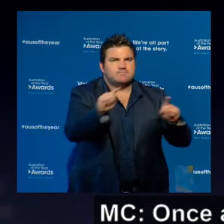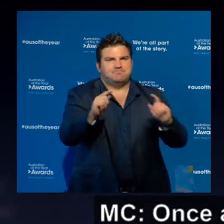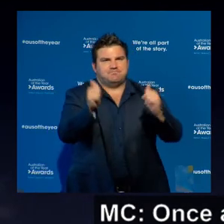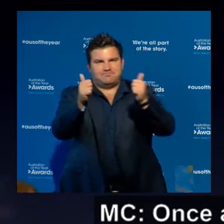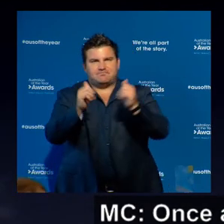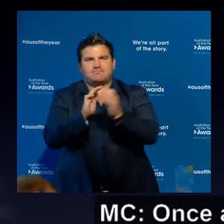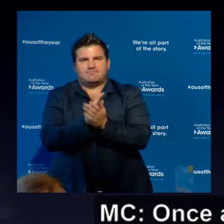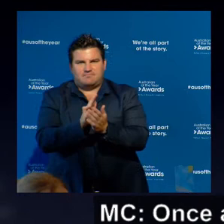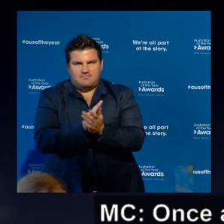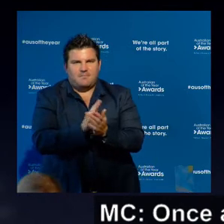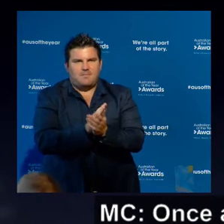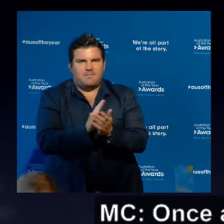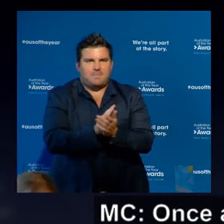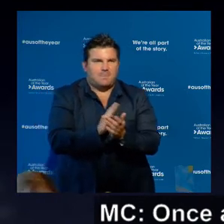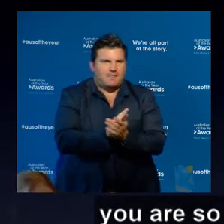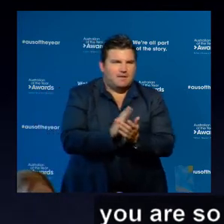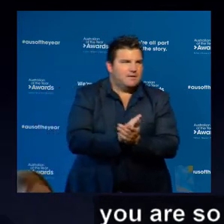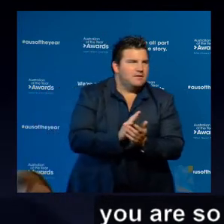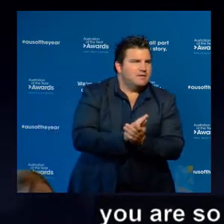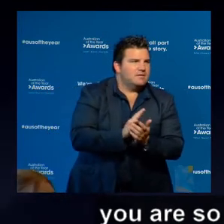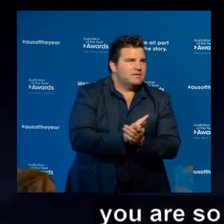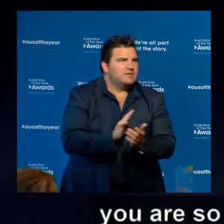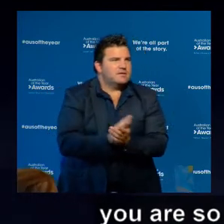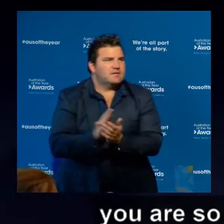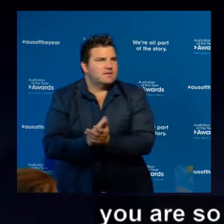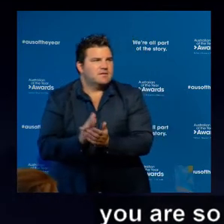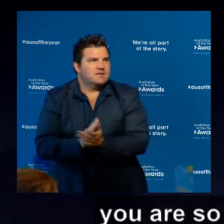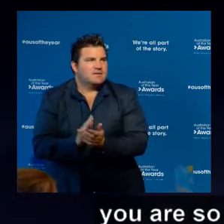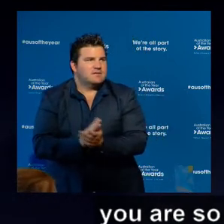Please acknowledge them with a round of applause.